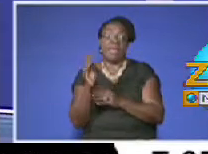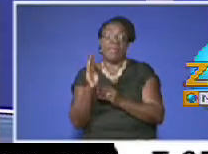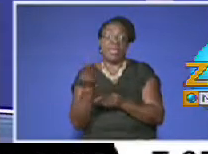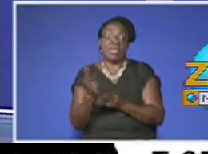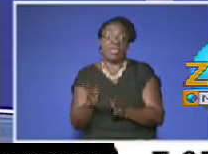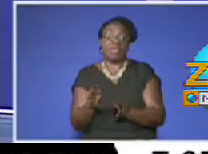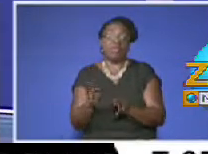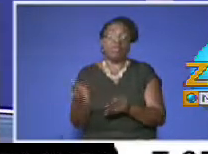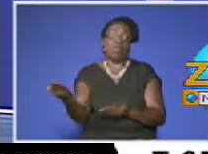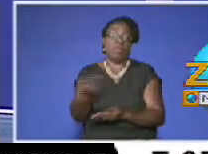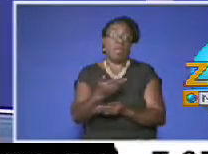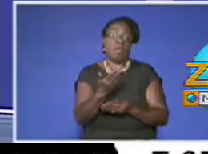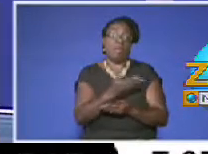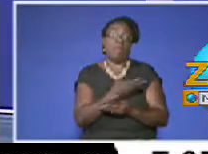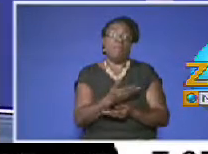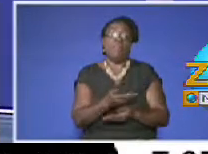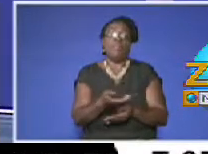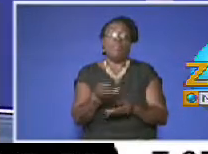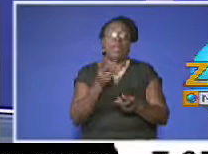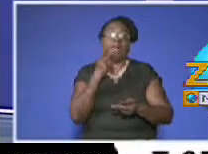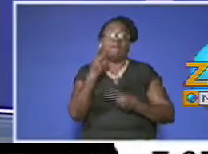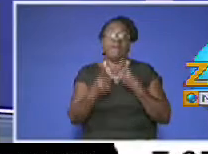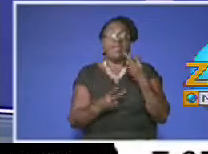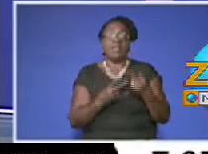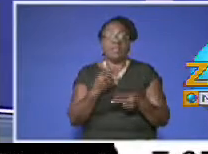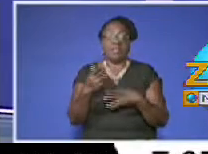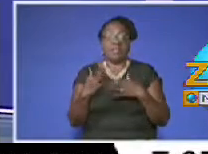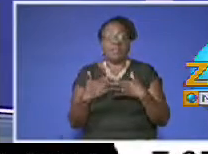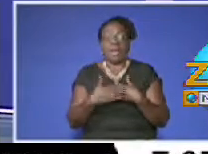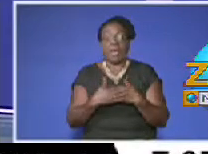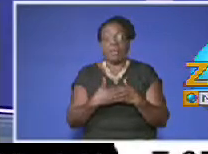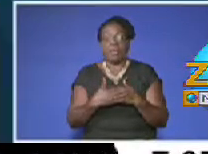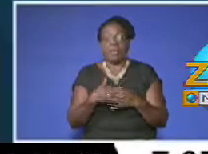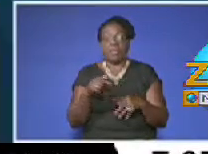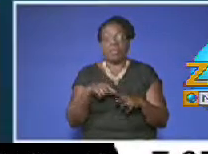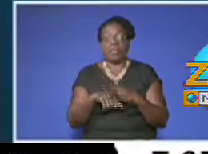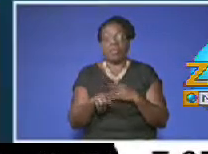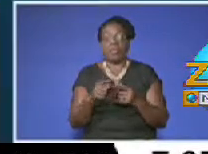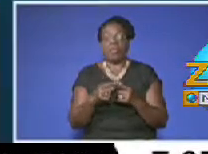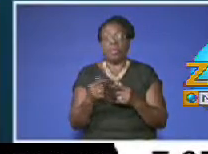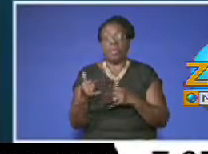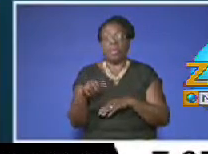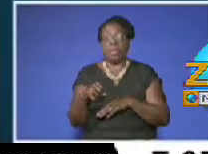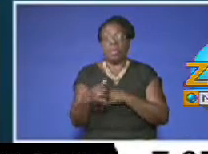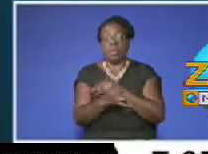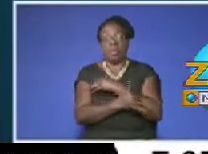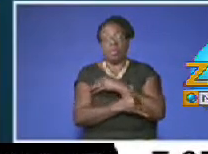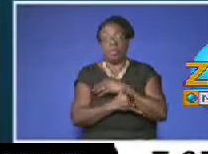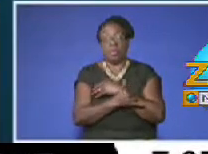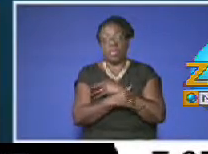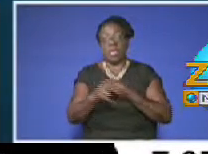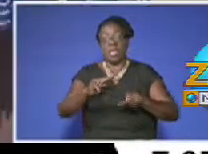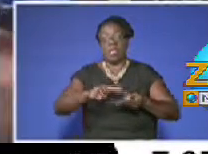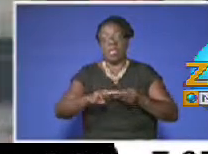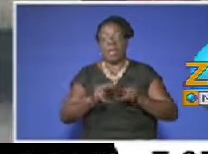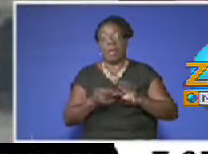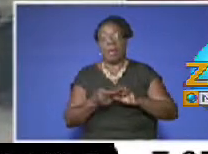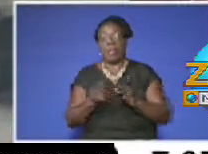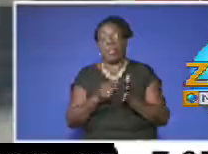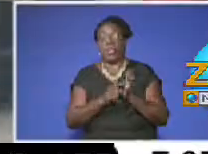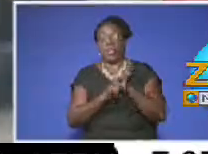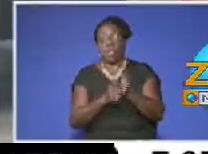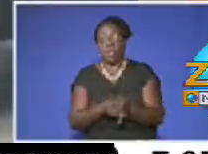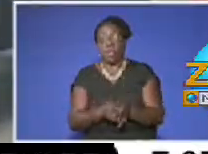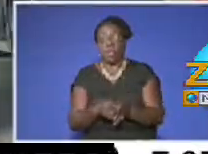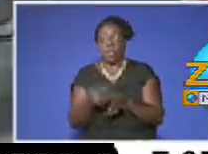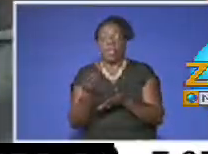this COVID-19 environment. Altaviz Munnings has that. The numbers show the real deal. The Bahamas